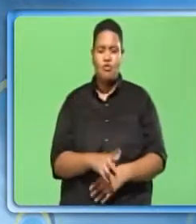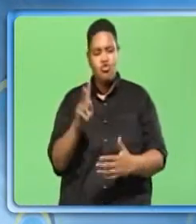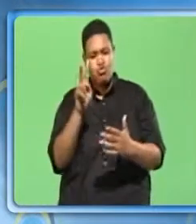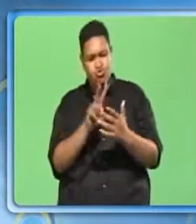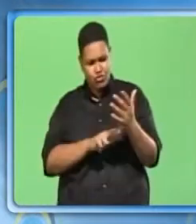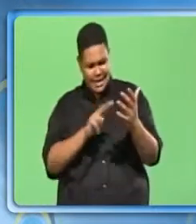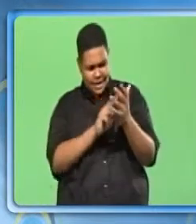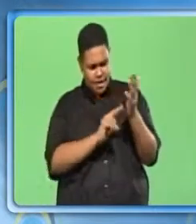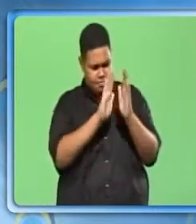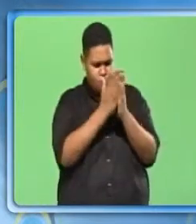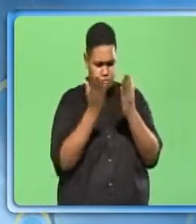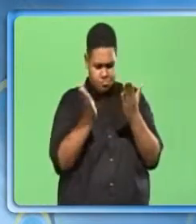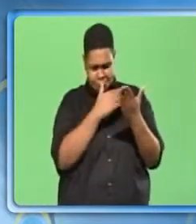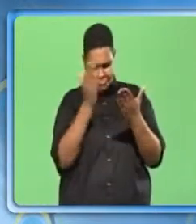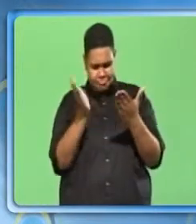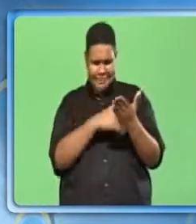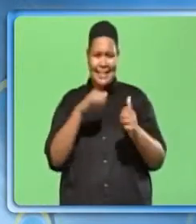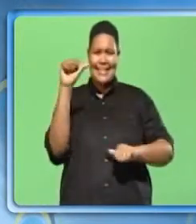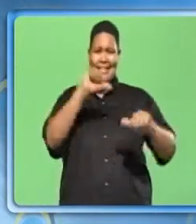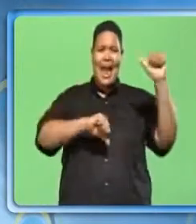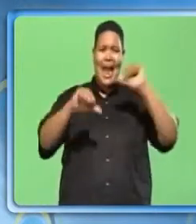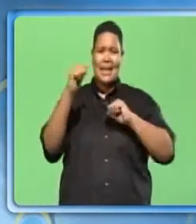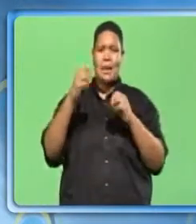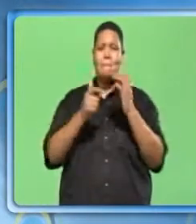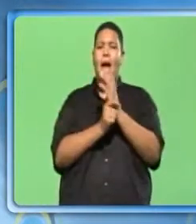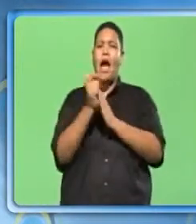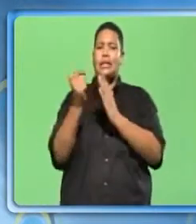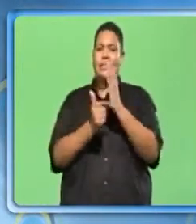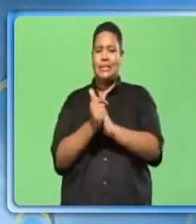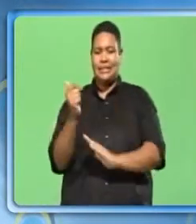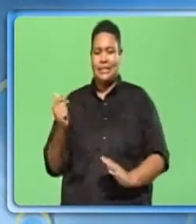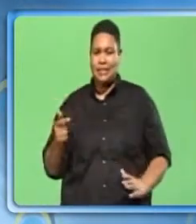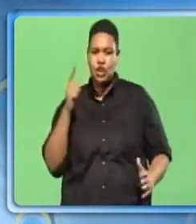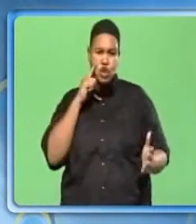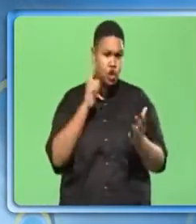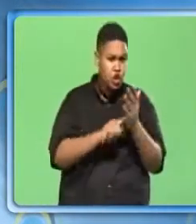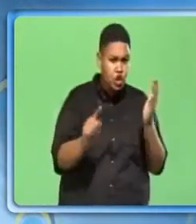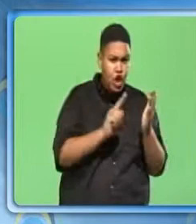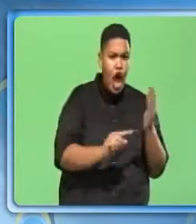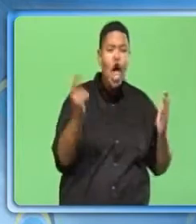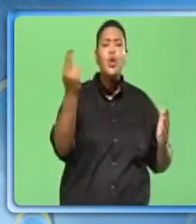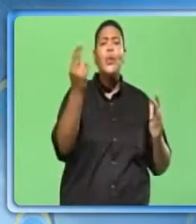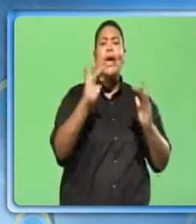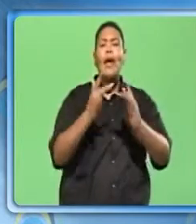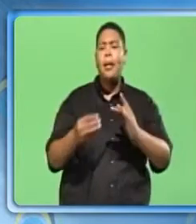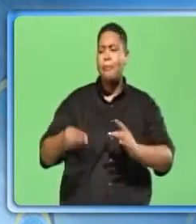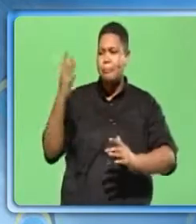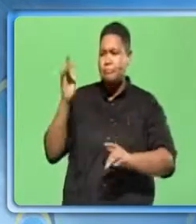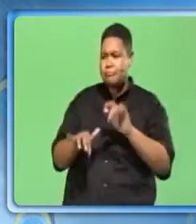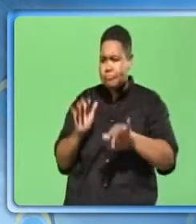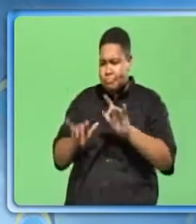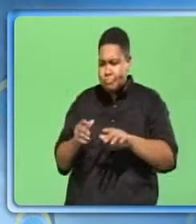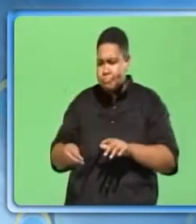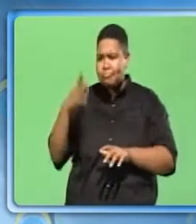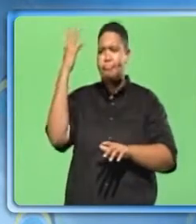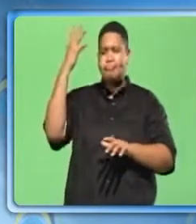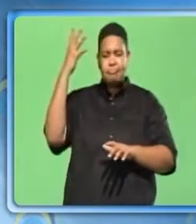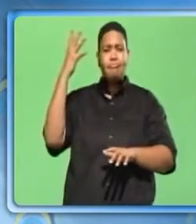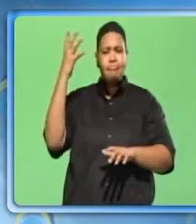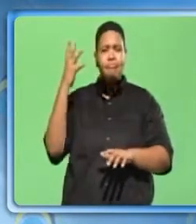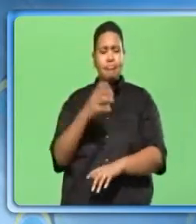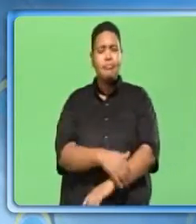Read textbooks and scientific magazines. Check it out using the internet. Go online.